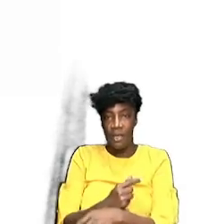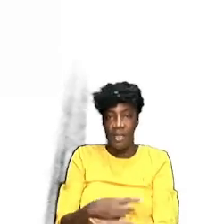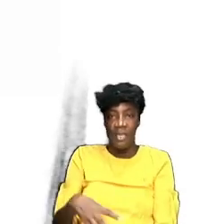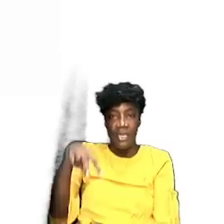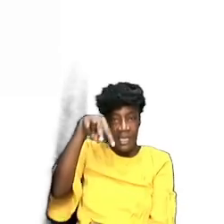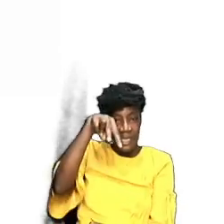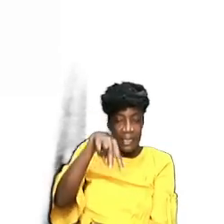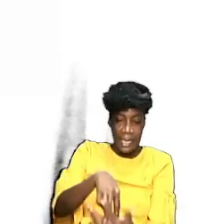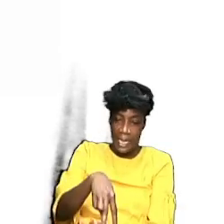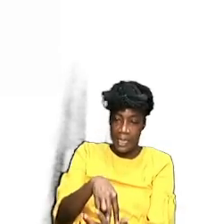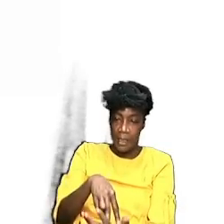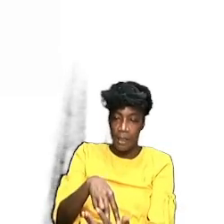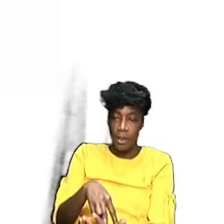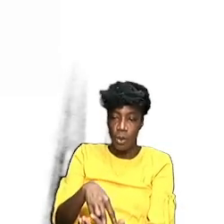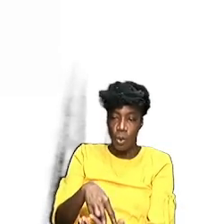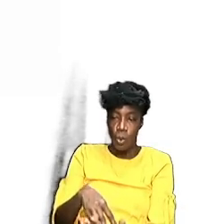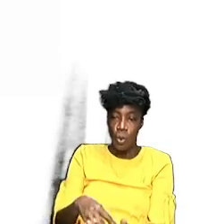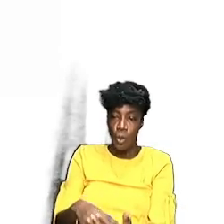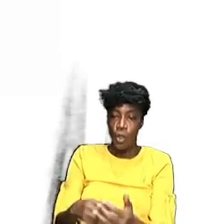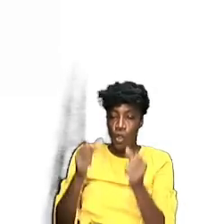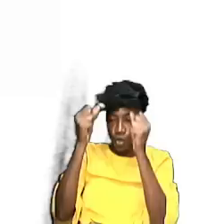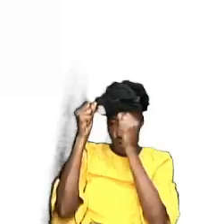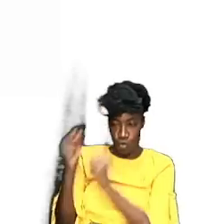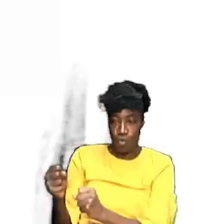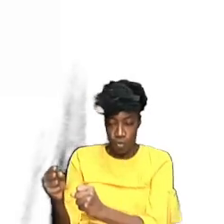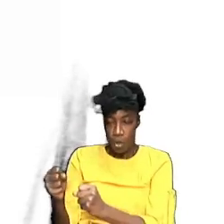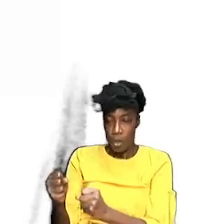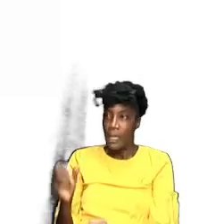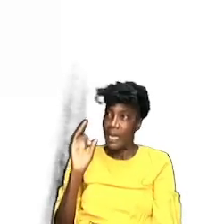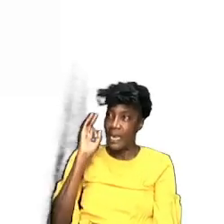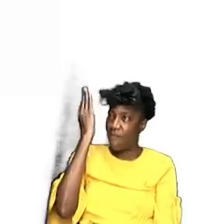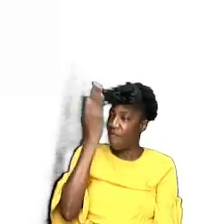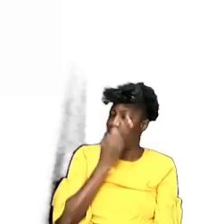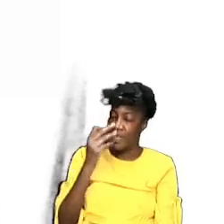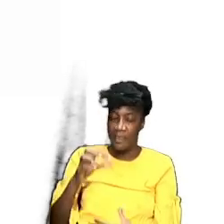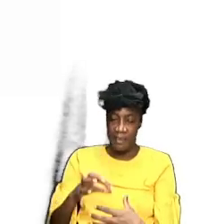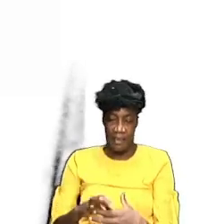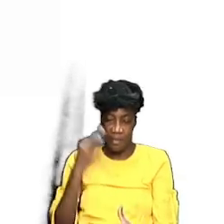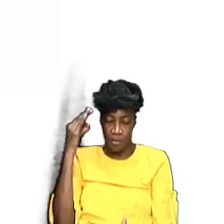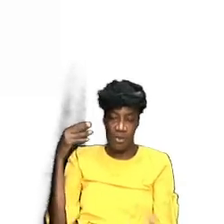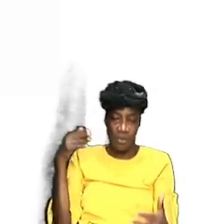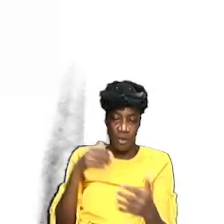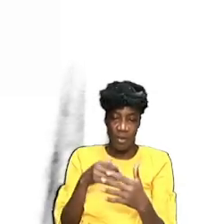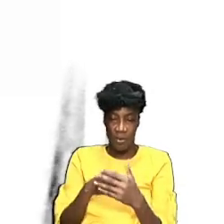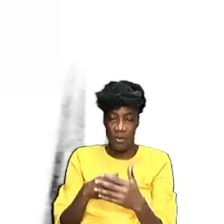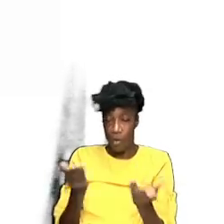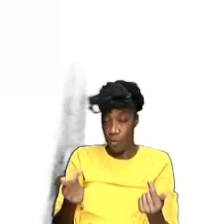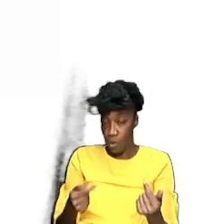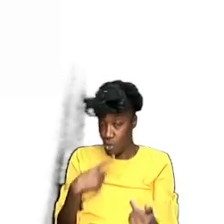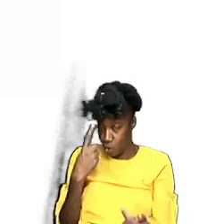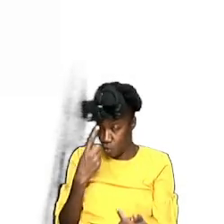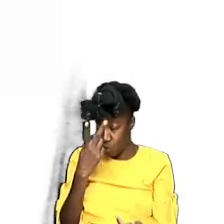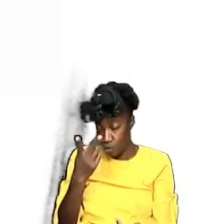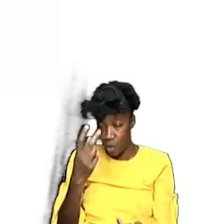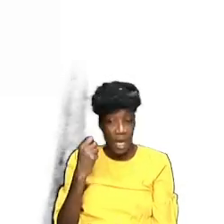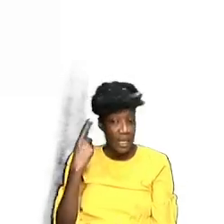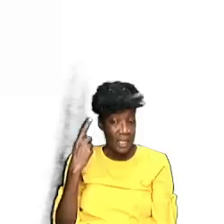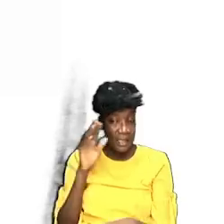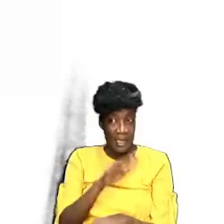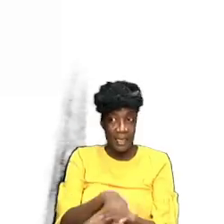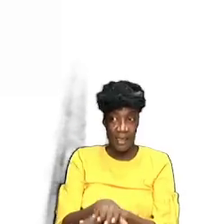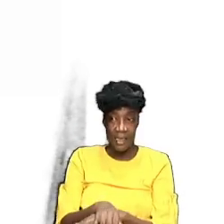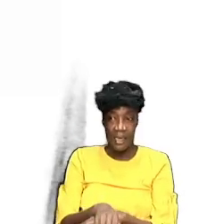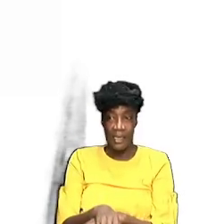stand firm in the face of spiritual opposition, which is where I want to take us tonight in relation